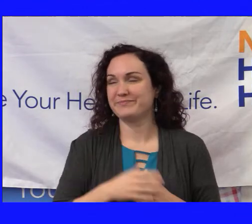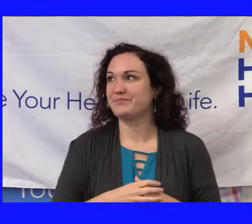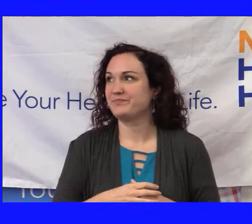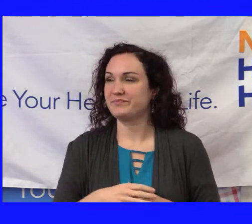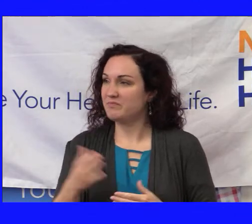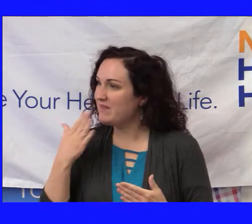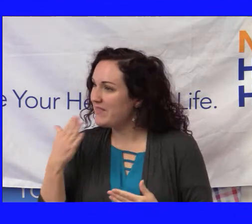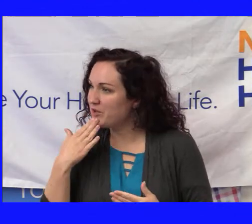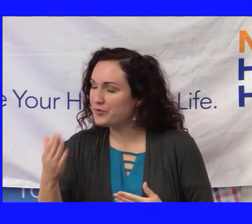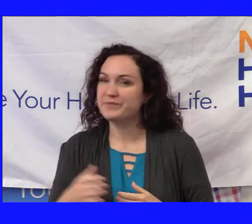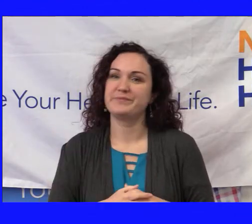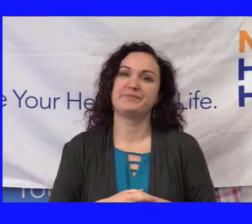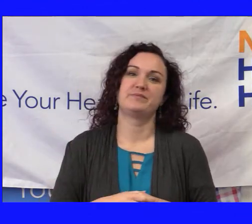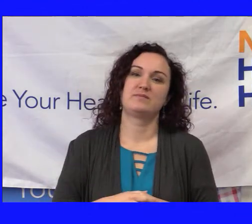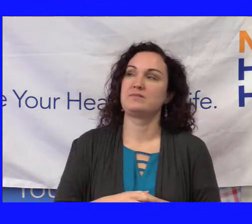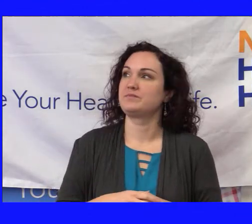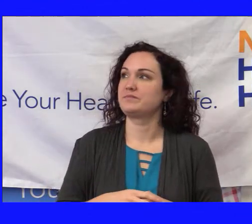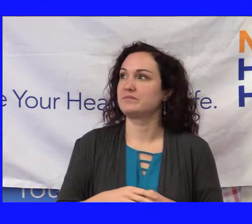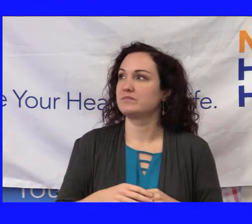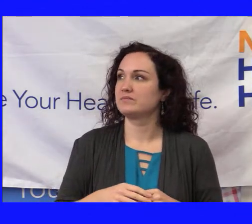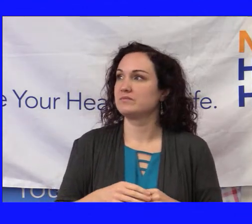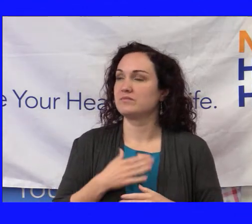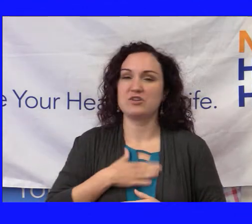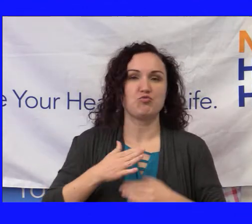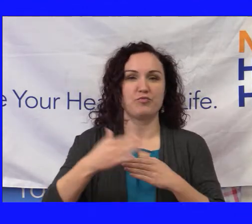Dr. Calamia. Have a wonderful day.